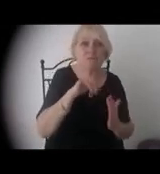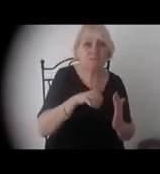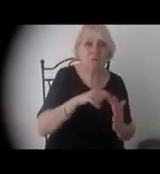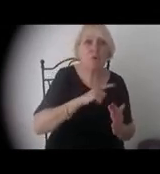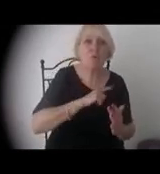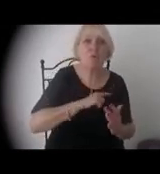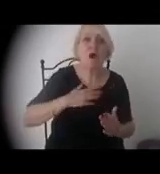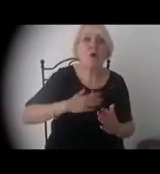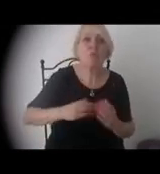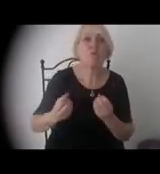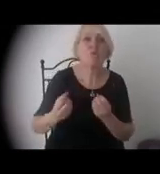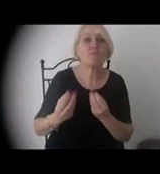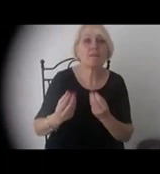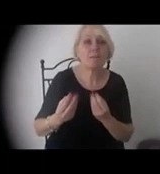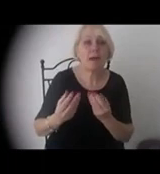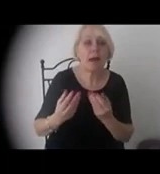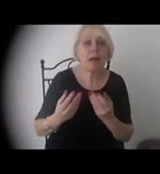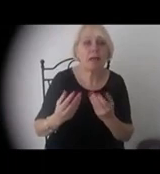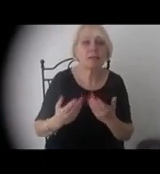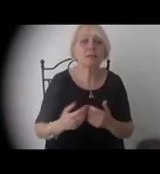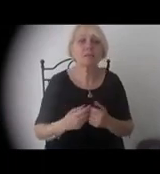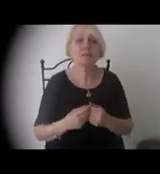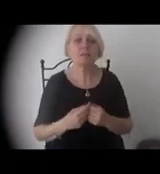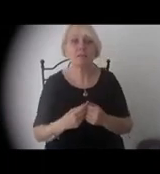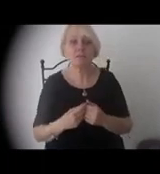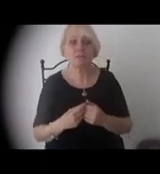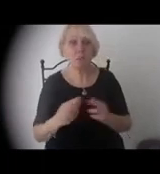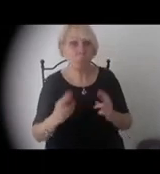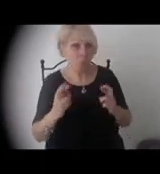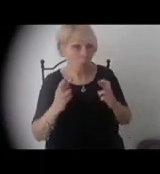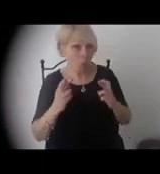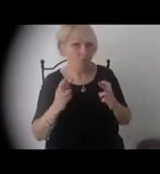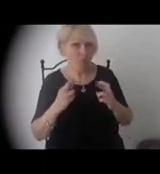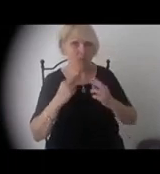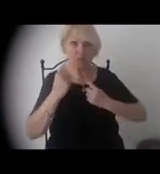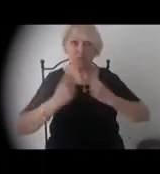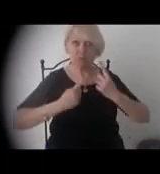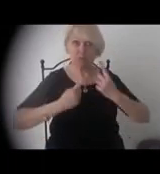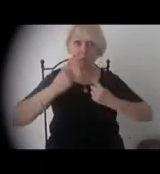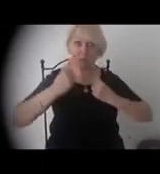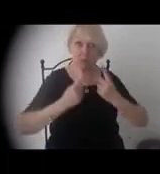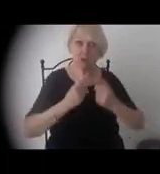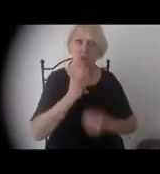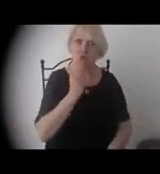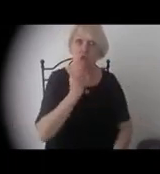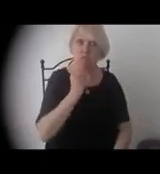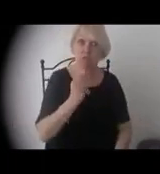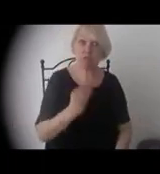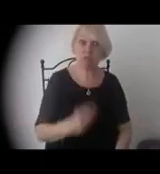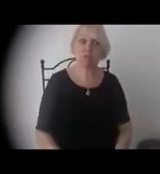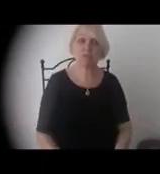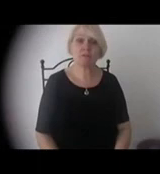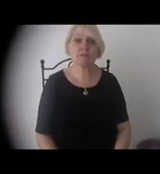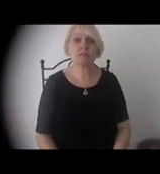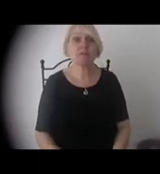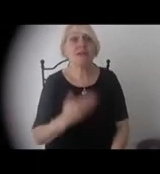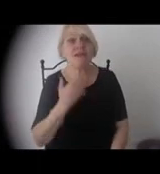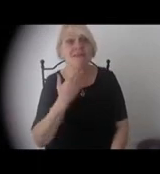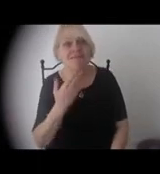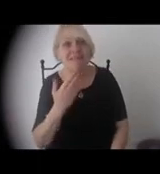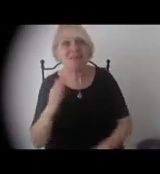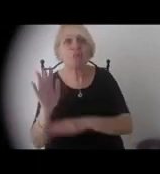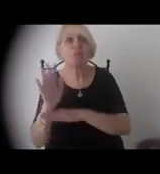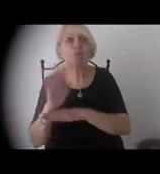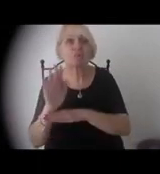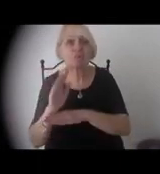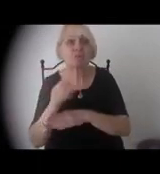of this call and how you felt it went. We hope you found lots of useful information. And thank you to our presenters. It's been